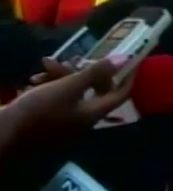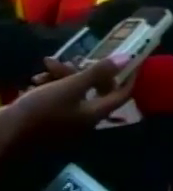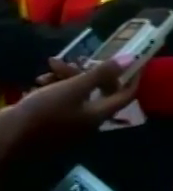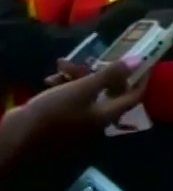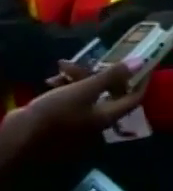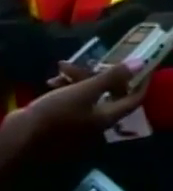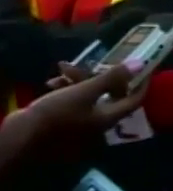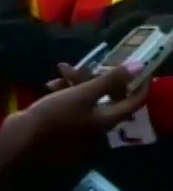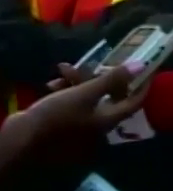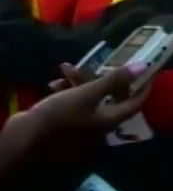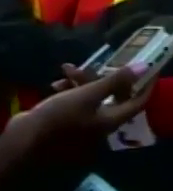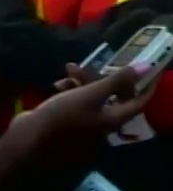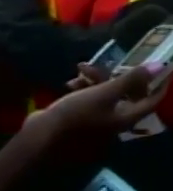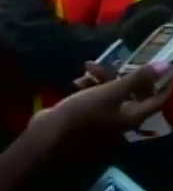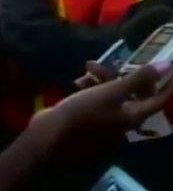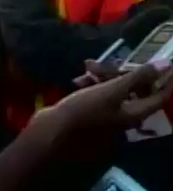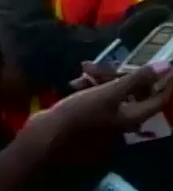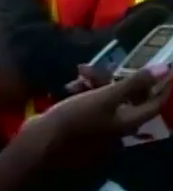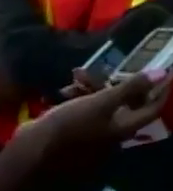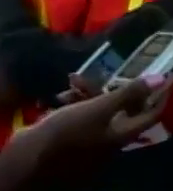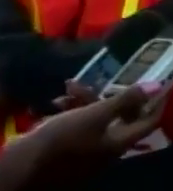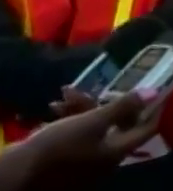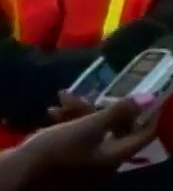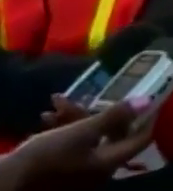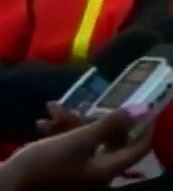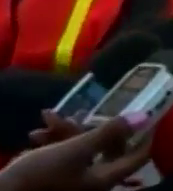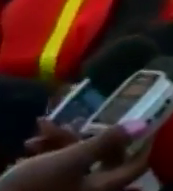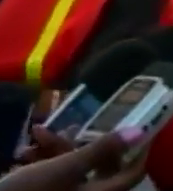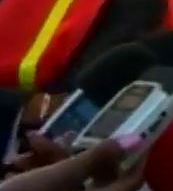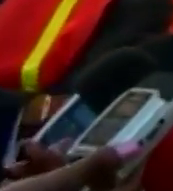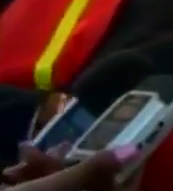those stories and more straight ahead in the Bahamas tonight.